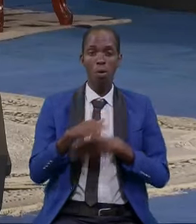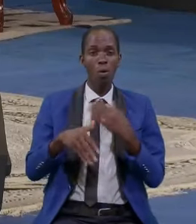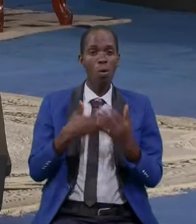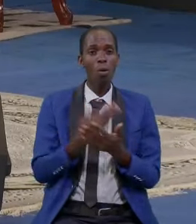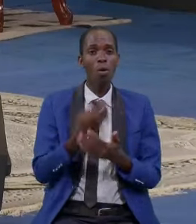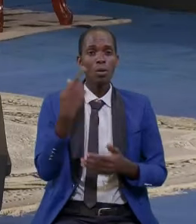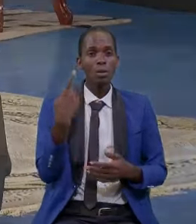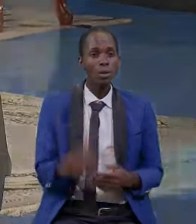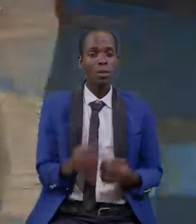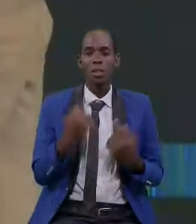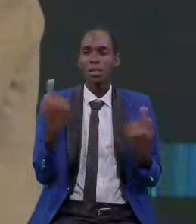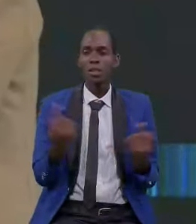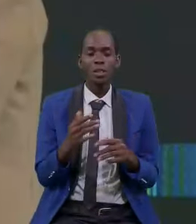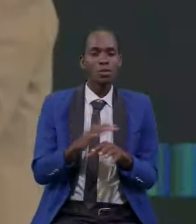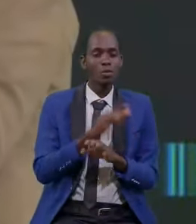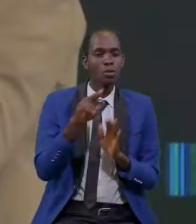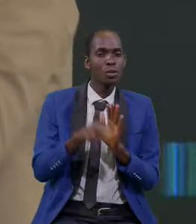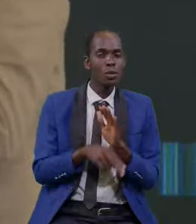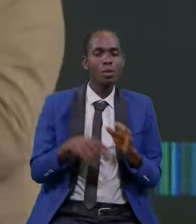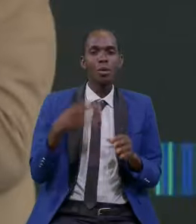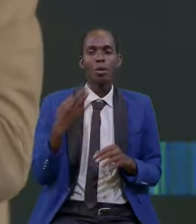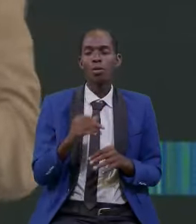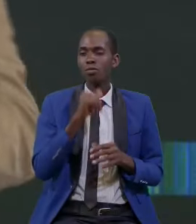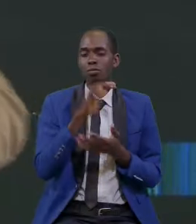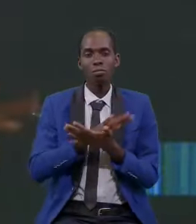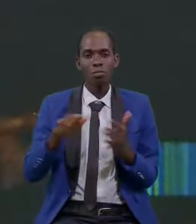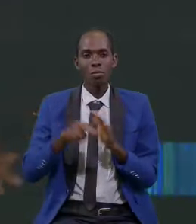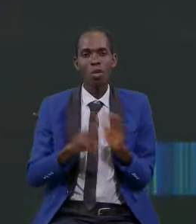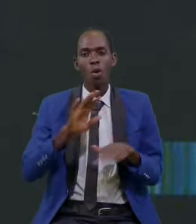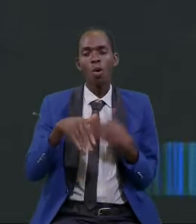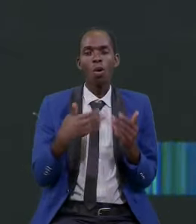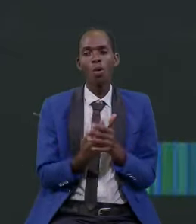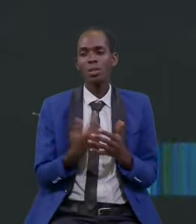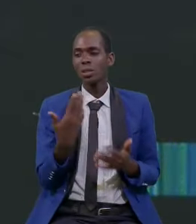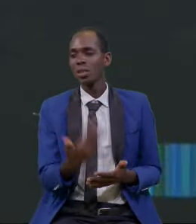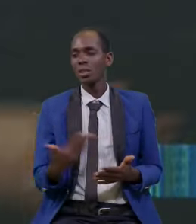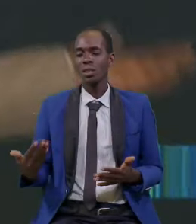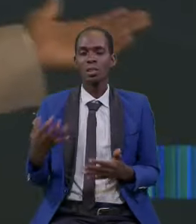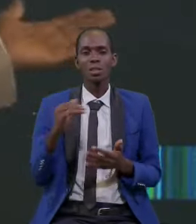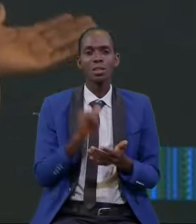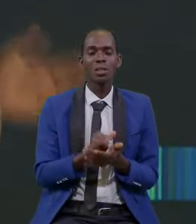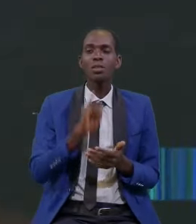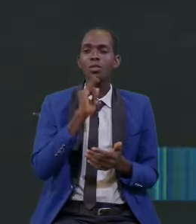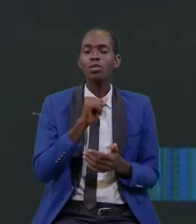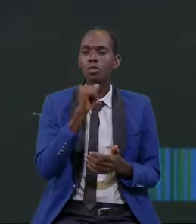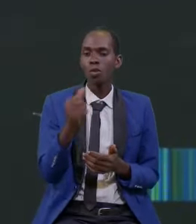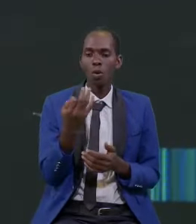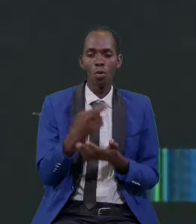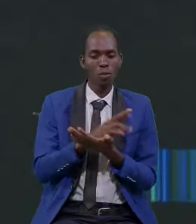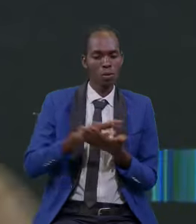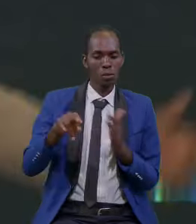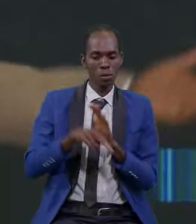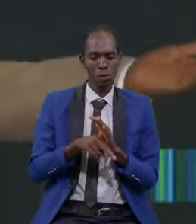uncleanness, all the leaven of unrighteousness, you identify them. That's what I used to